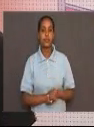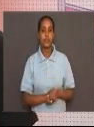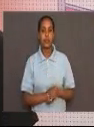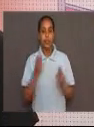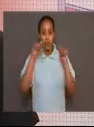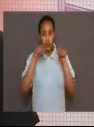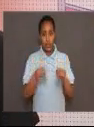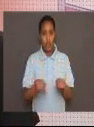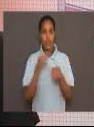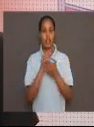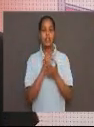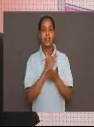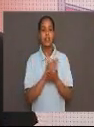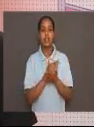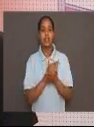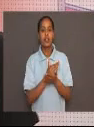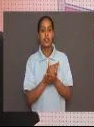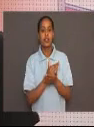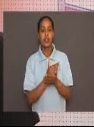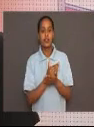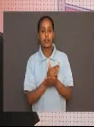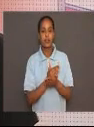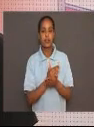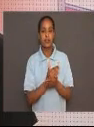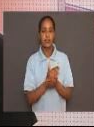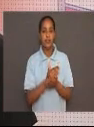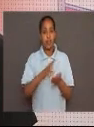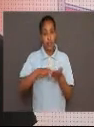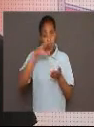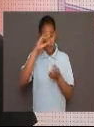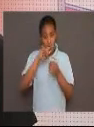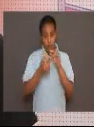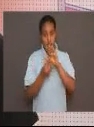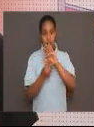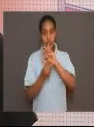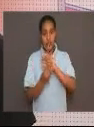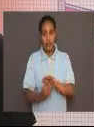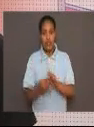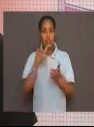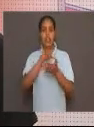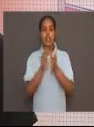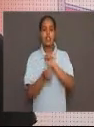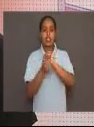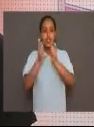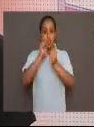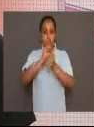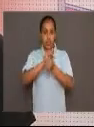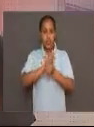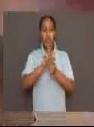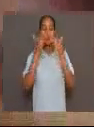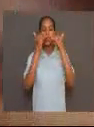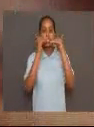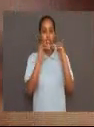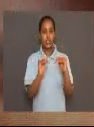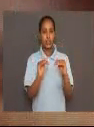In today's lesson, we are going to learn about the effects that changes in